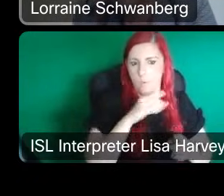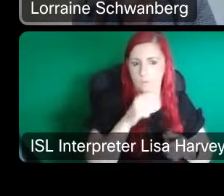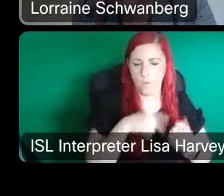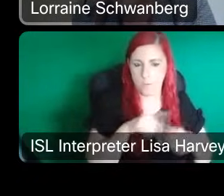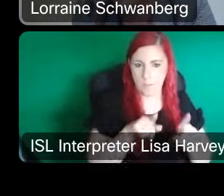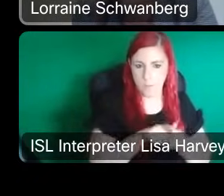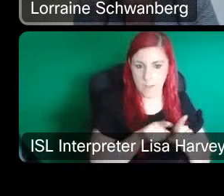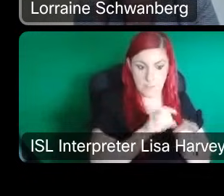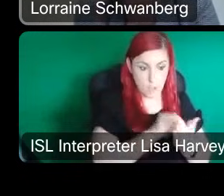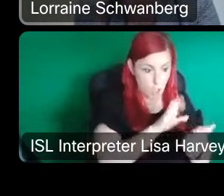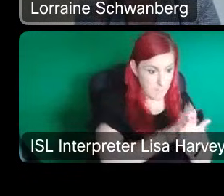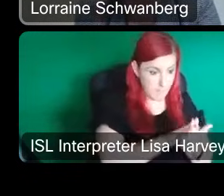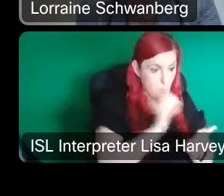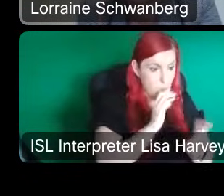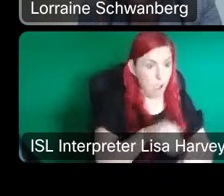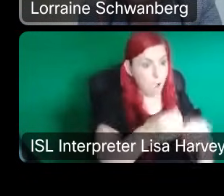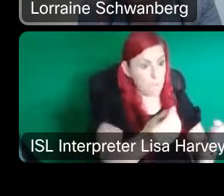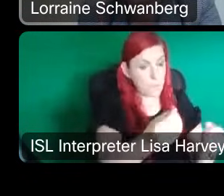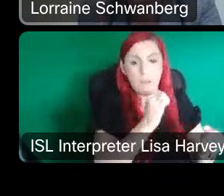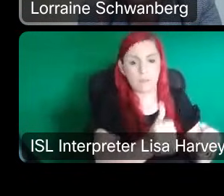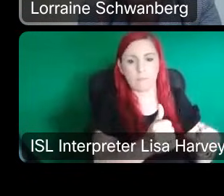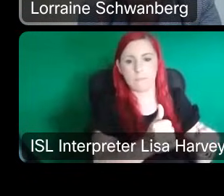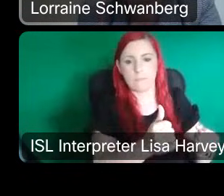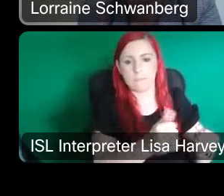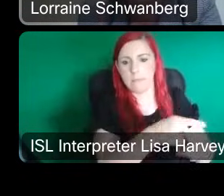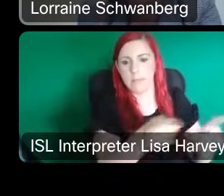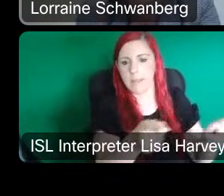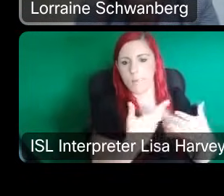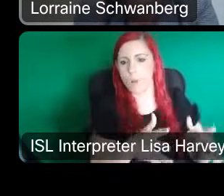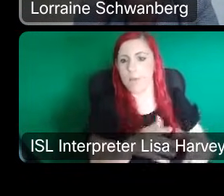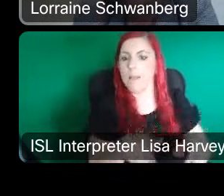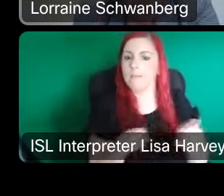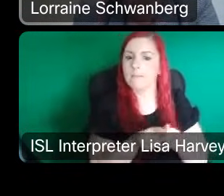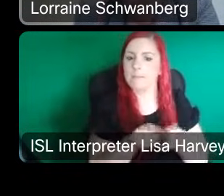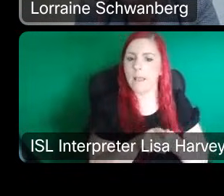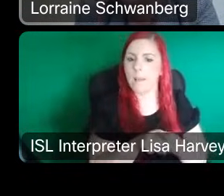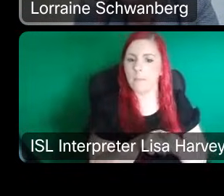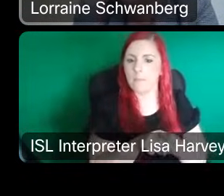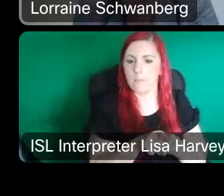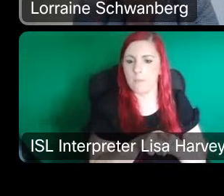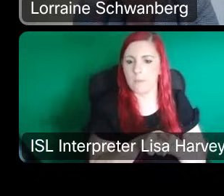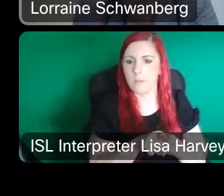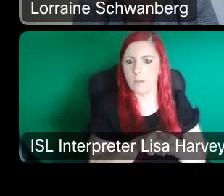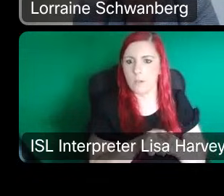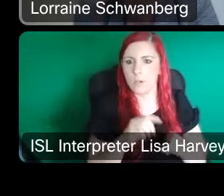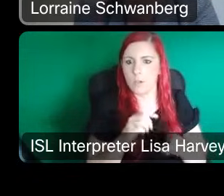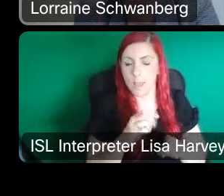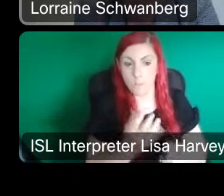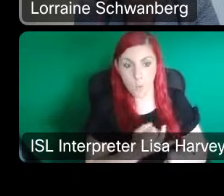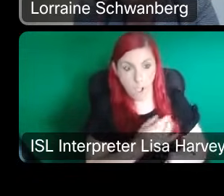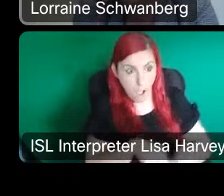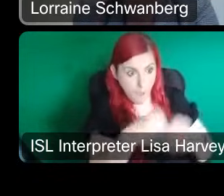they've had the offer. There's not a pressure on our staff to constantly chase that up, but